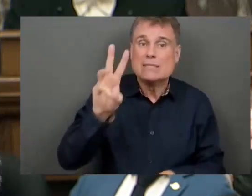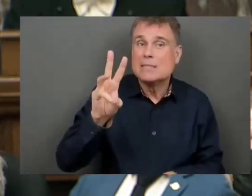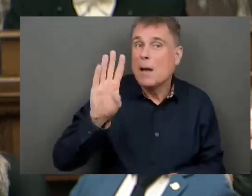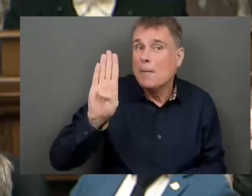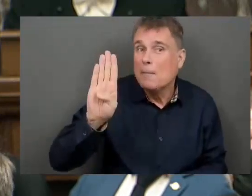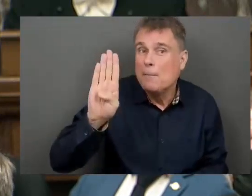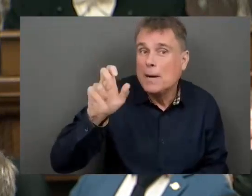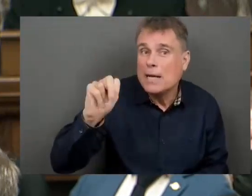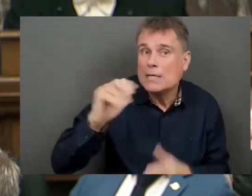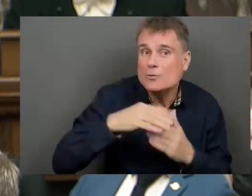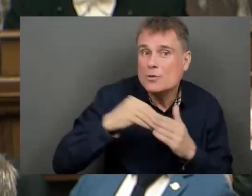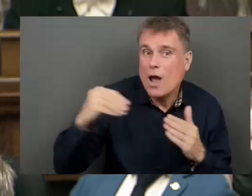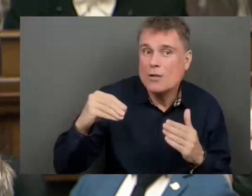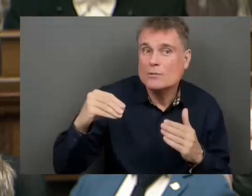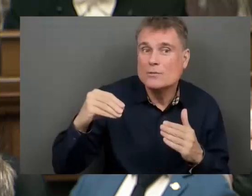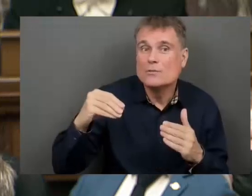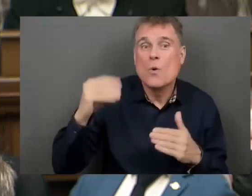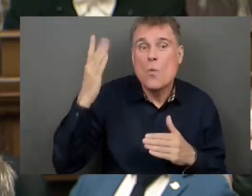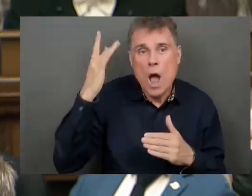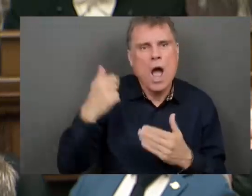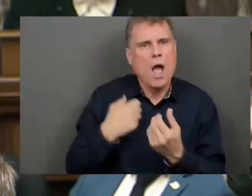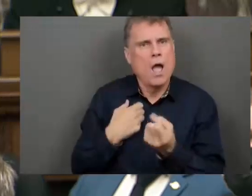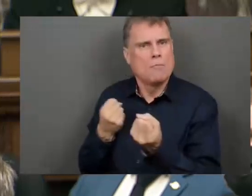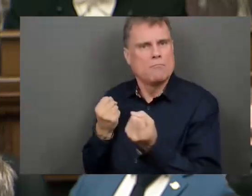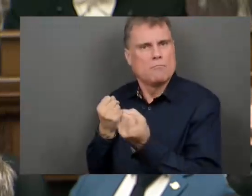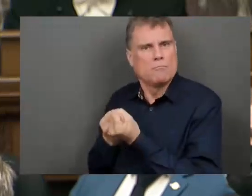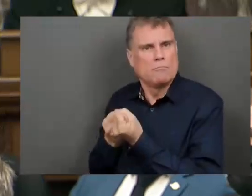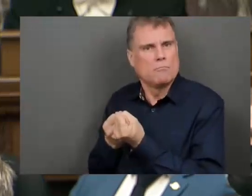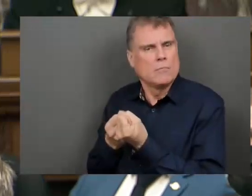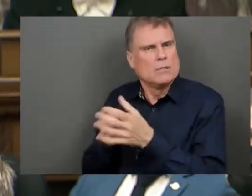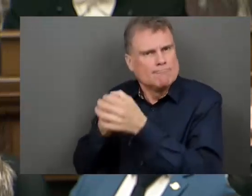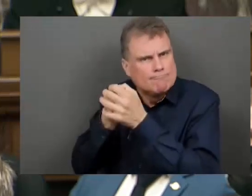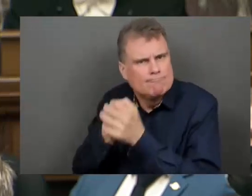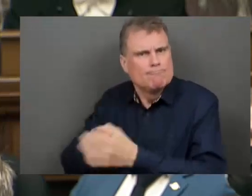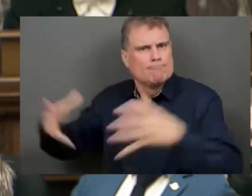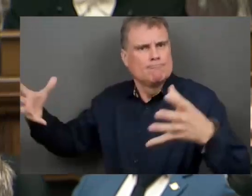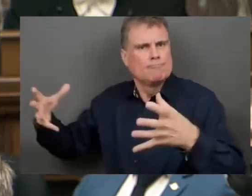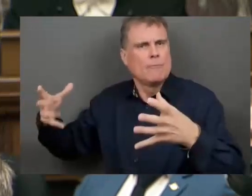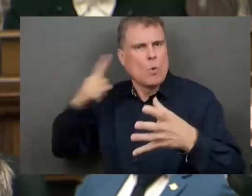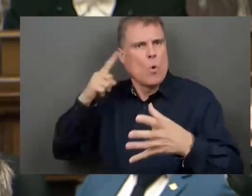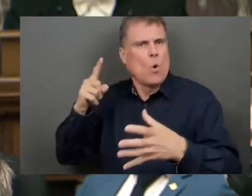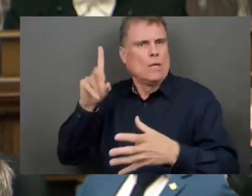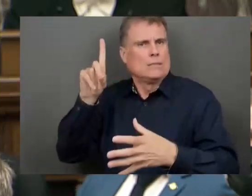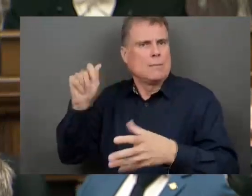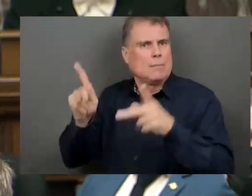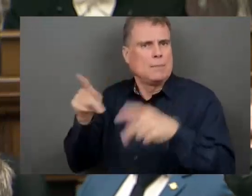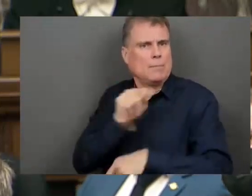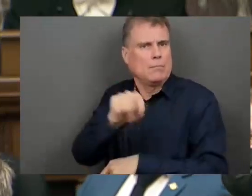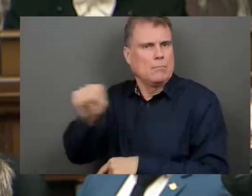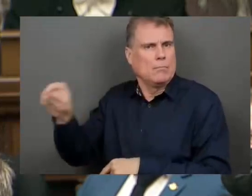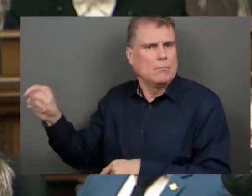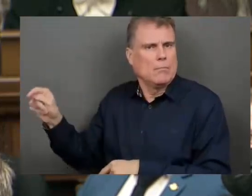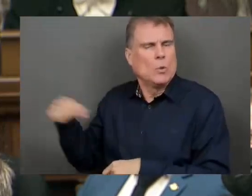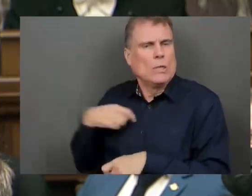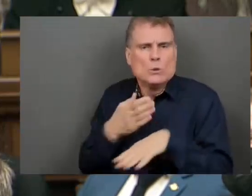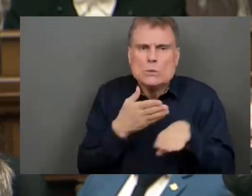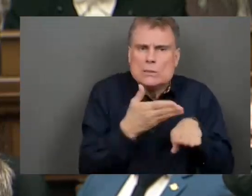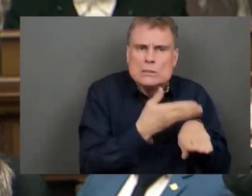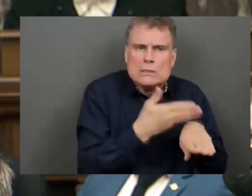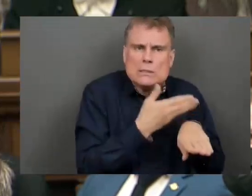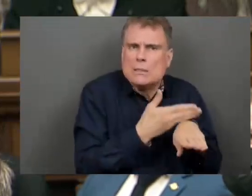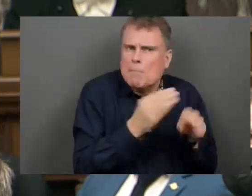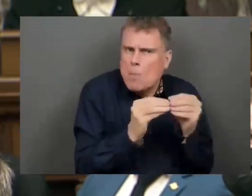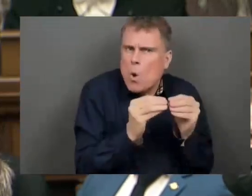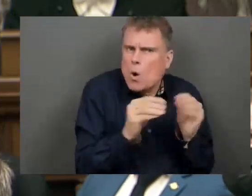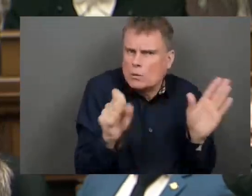income disability assistance. There is more for us to do, but our record of investing people is clear, and we will